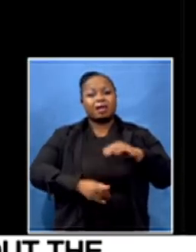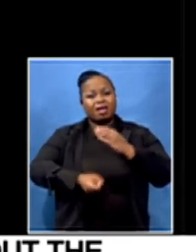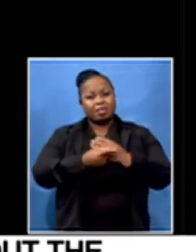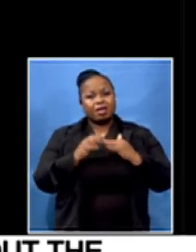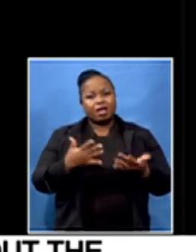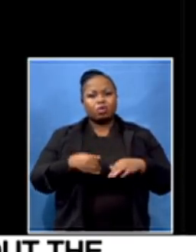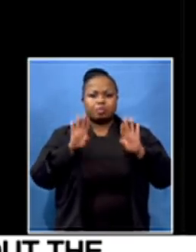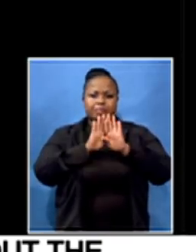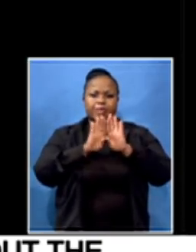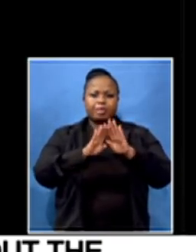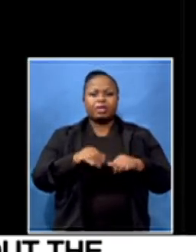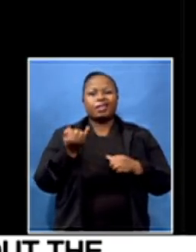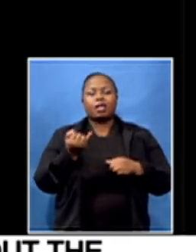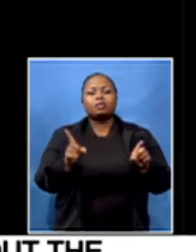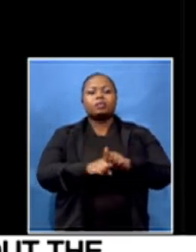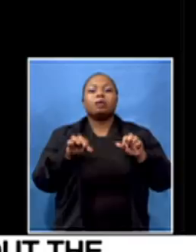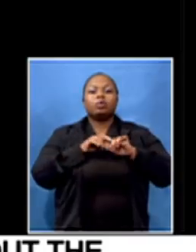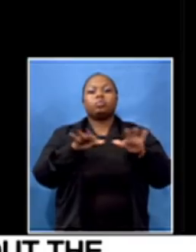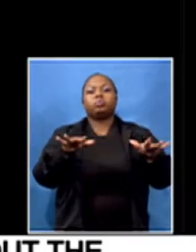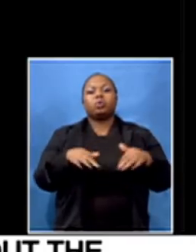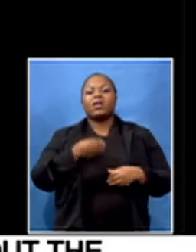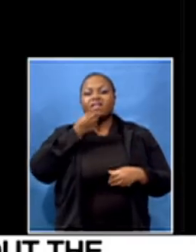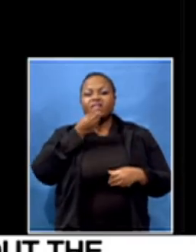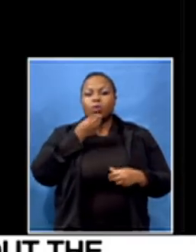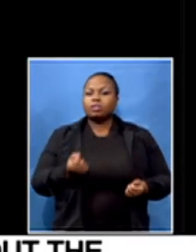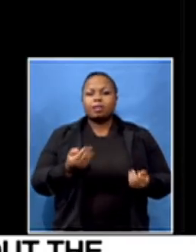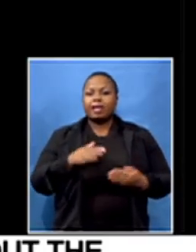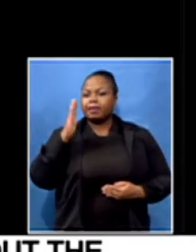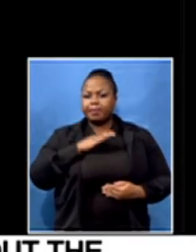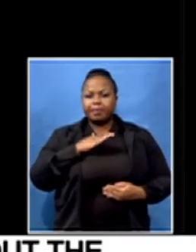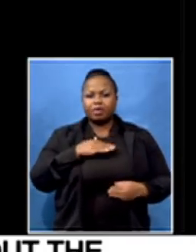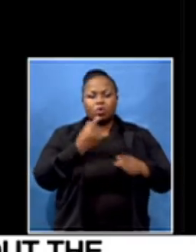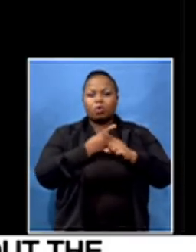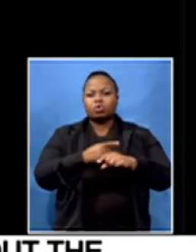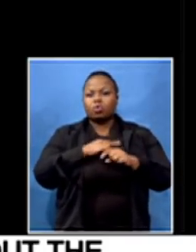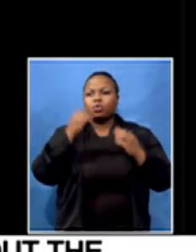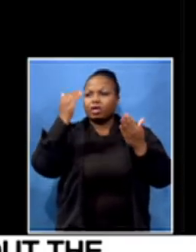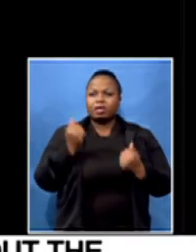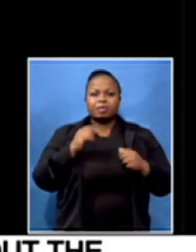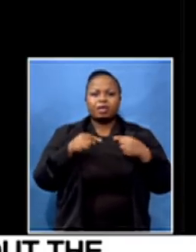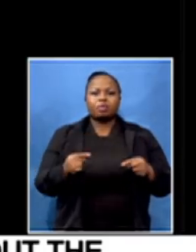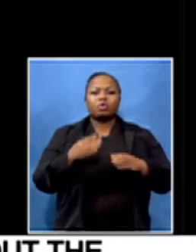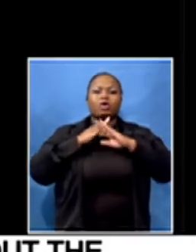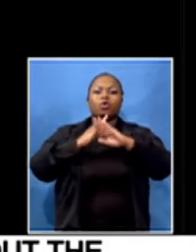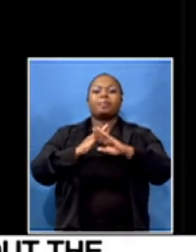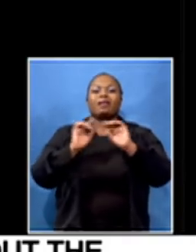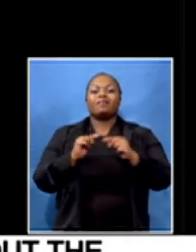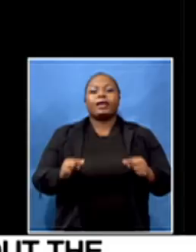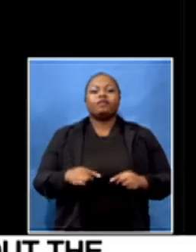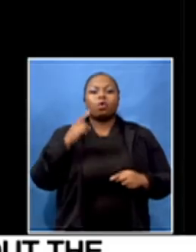the lockdown, such as mass insufficient food supply and inevitable malnutrition? Thank you, House Chair. Where's